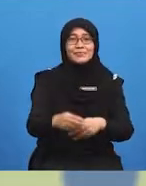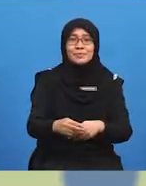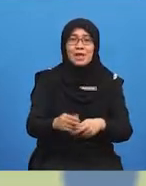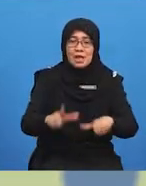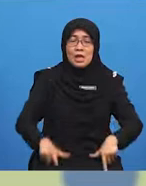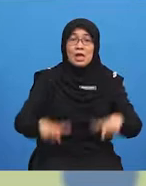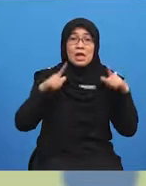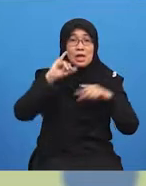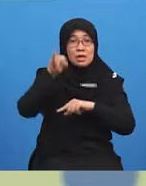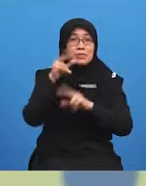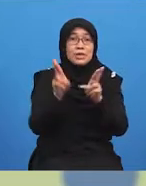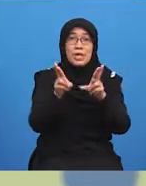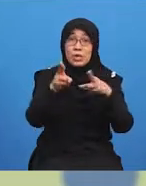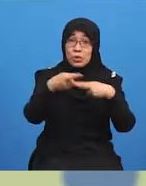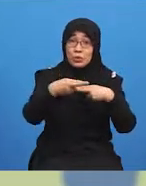living room,